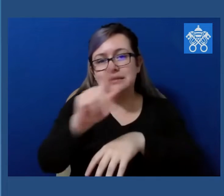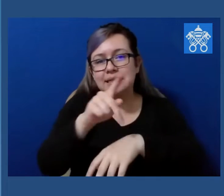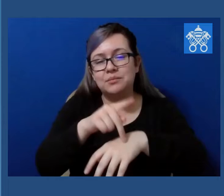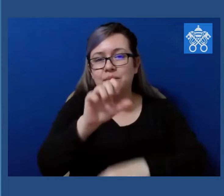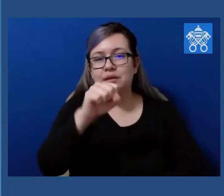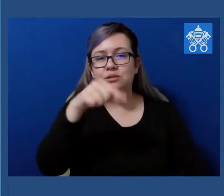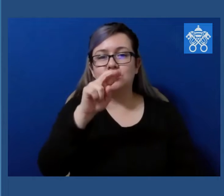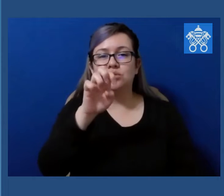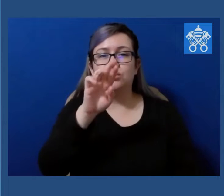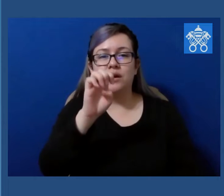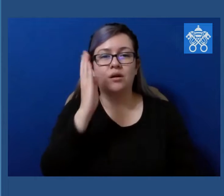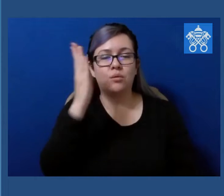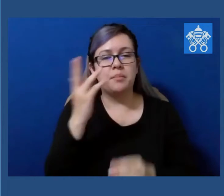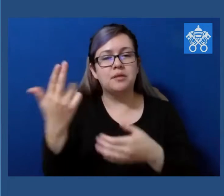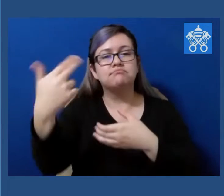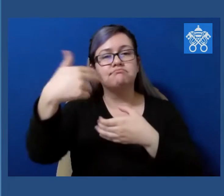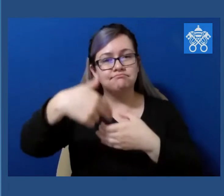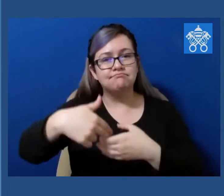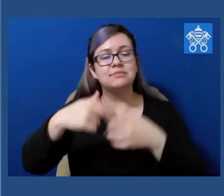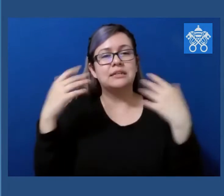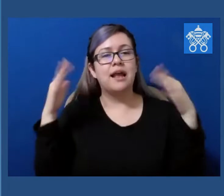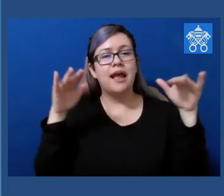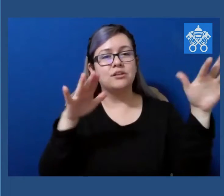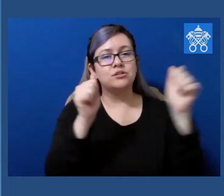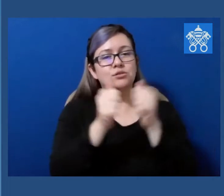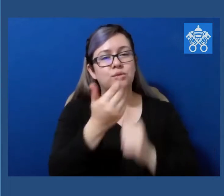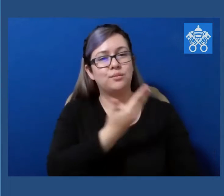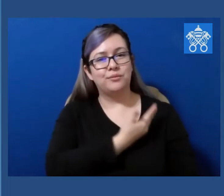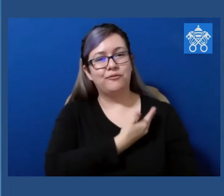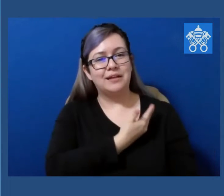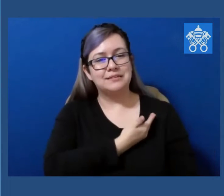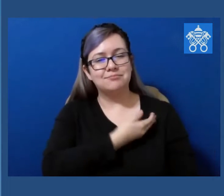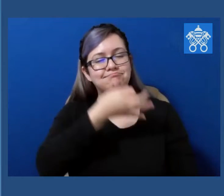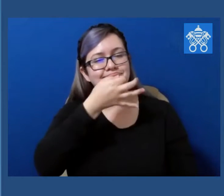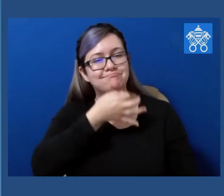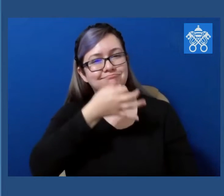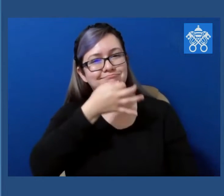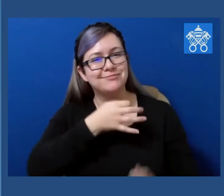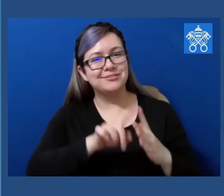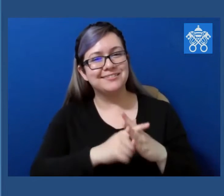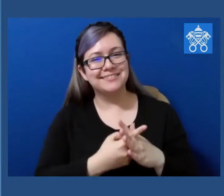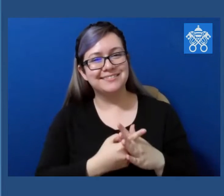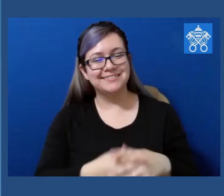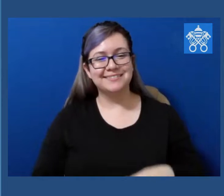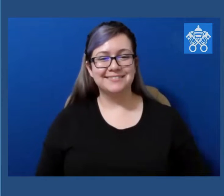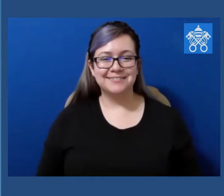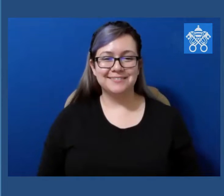will be participating here with the Angelus, with Pope Francis, here in just a brief